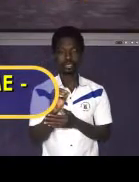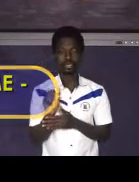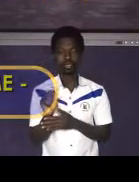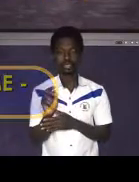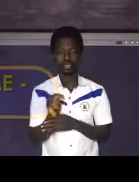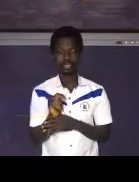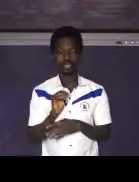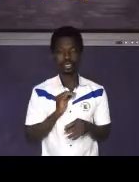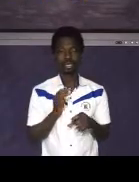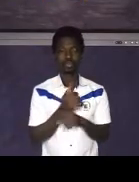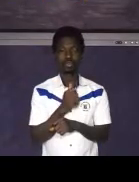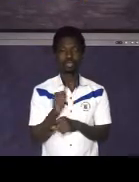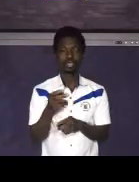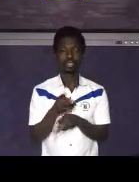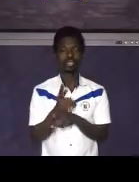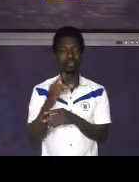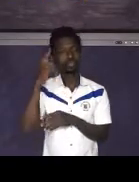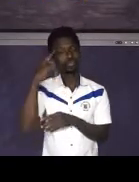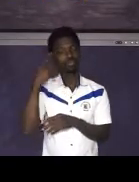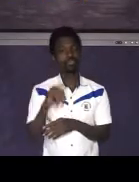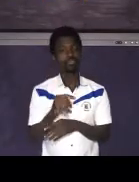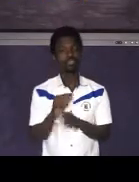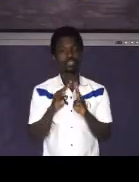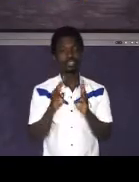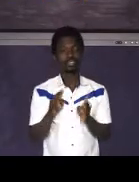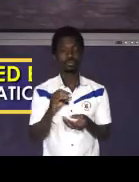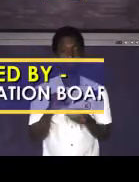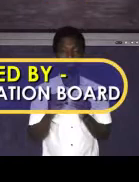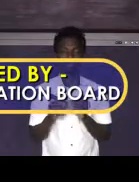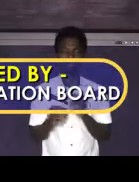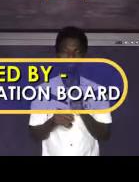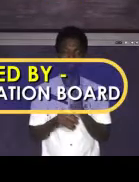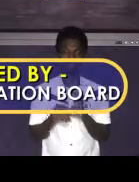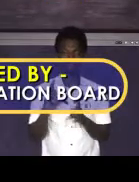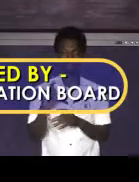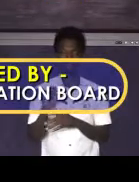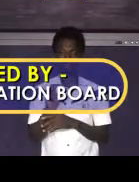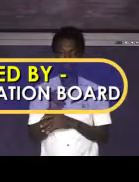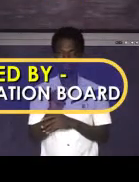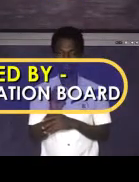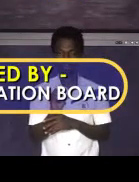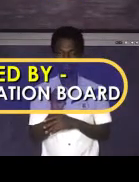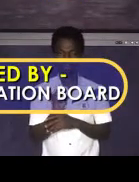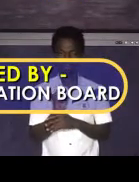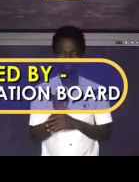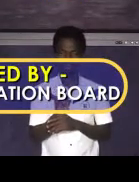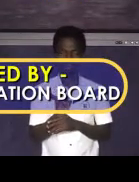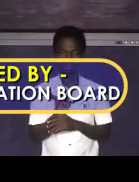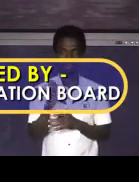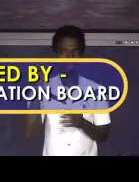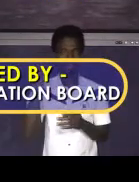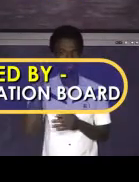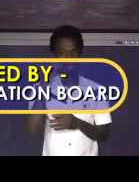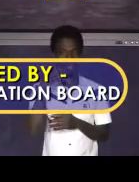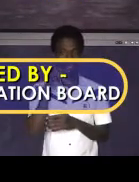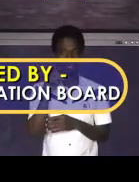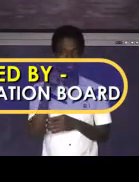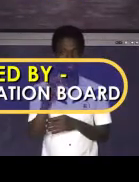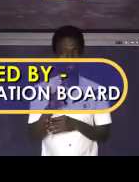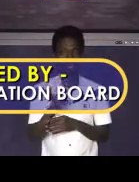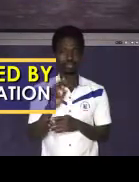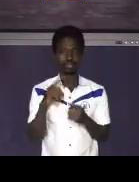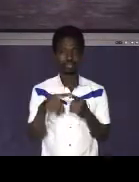L-O-A-N. I got a loan for the house. Number 4, loan, L-O-N-E. It prefers to be